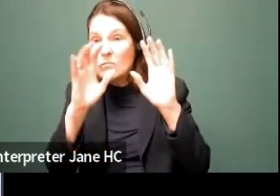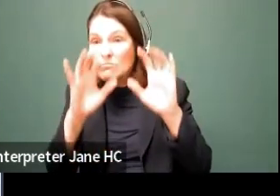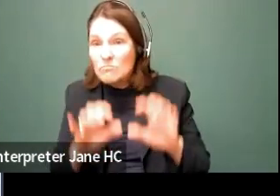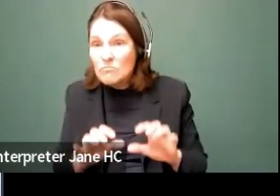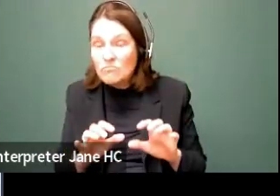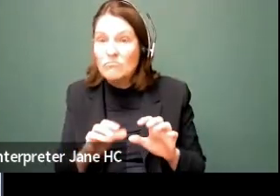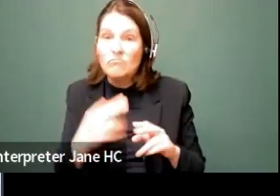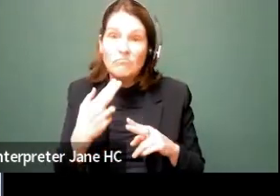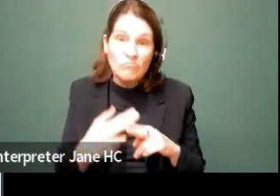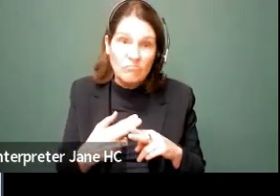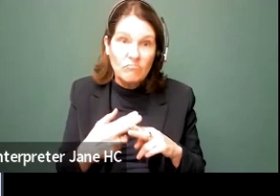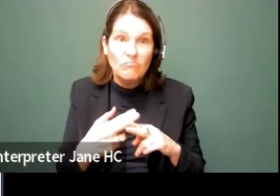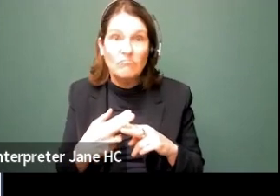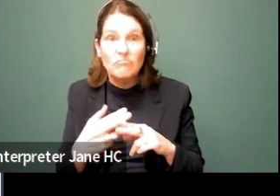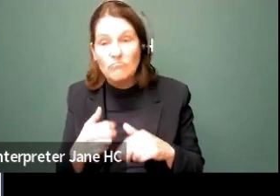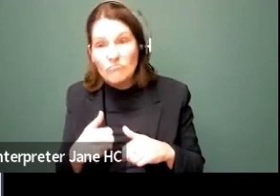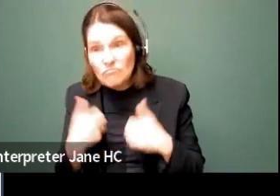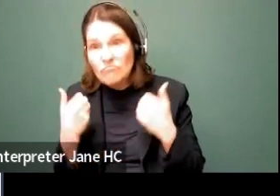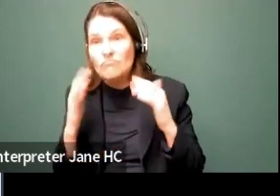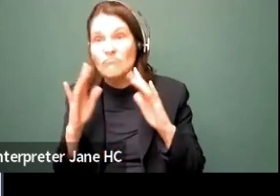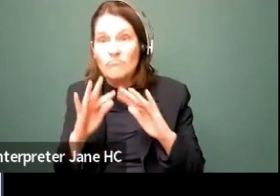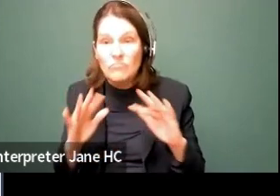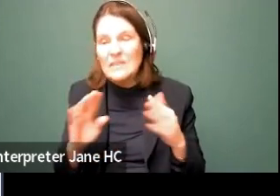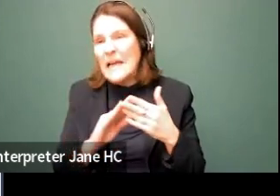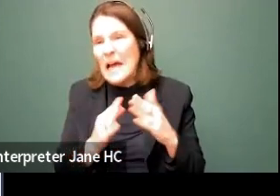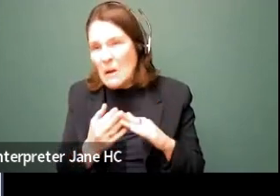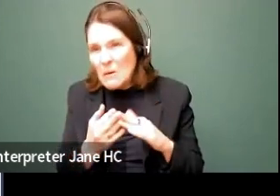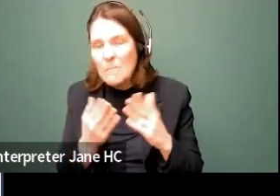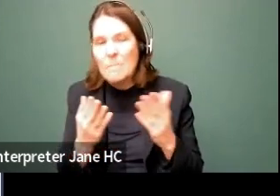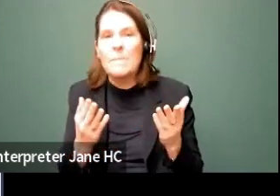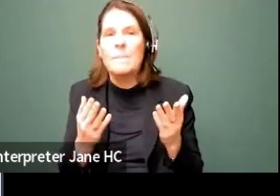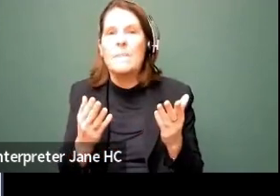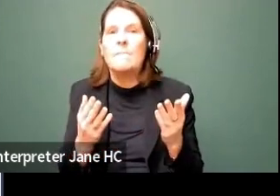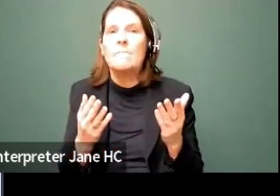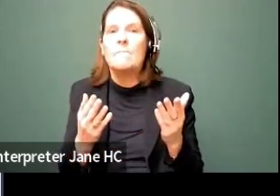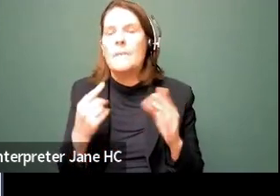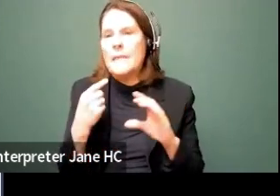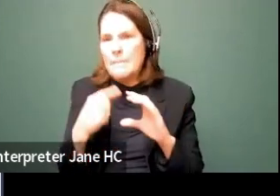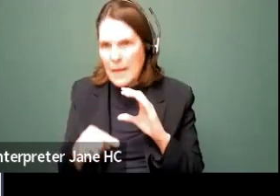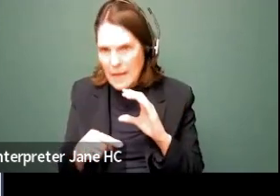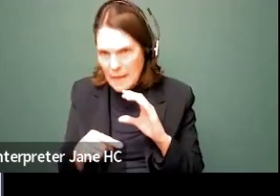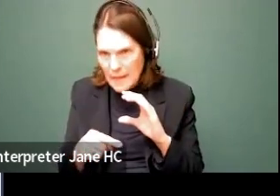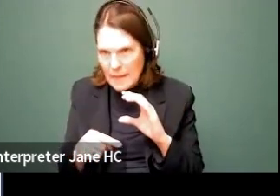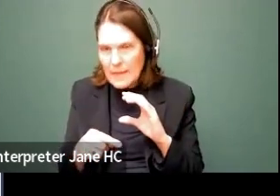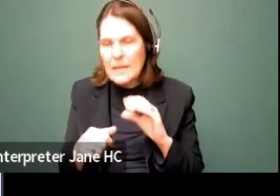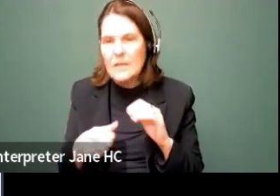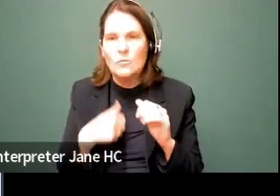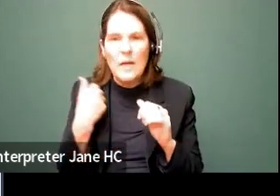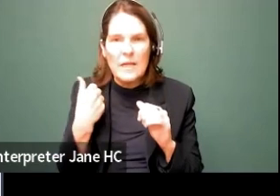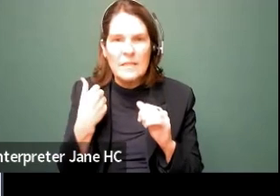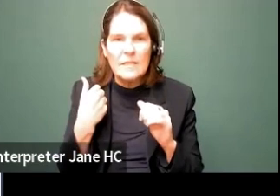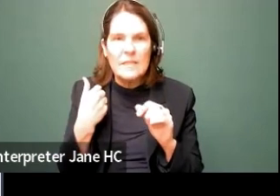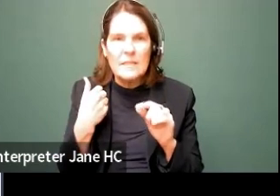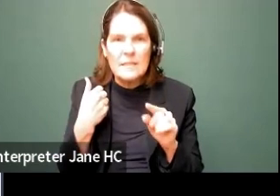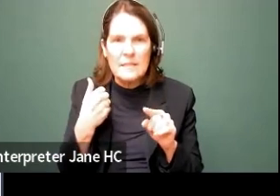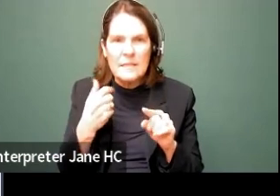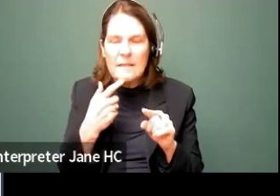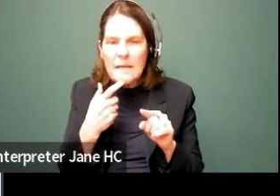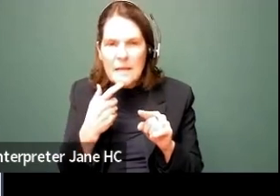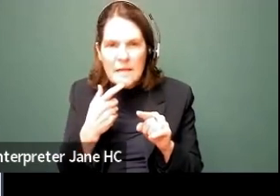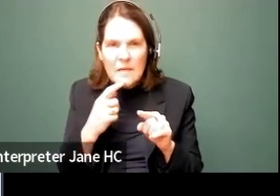just entering our name, town we're from, email address, and then to actually